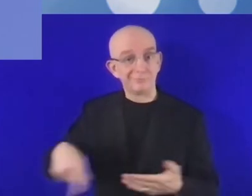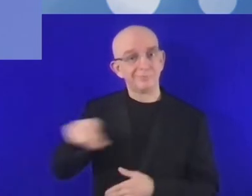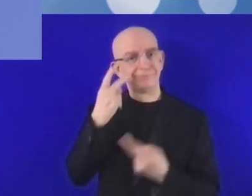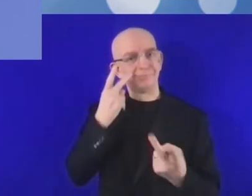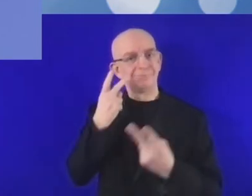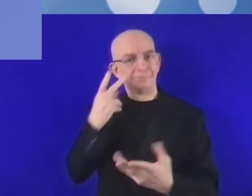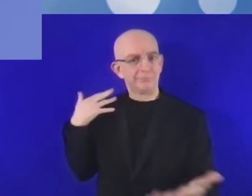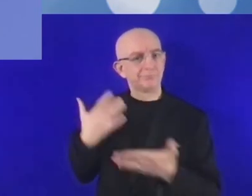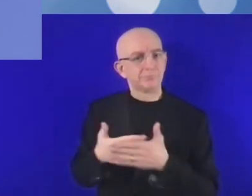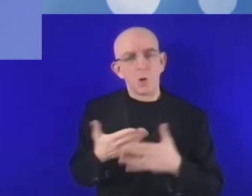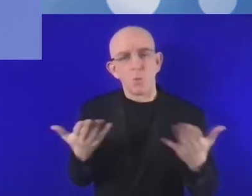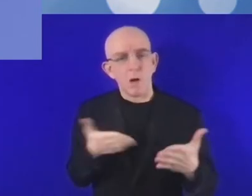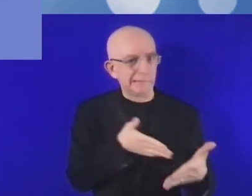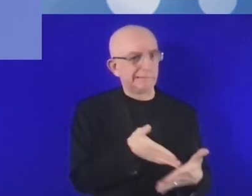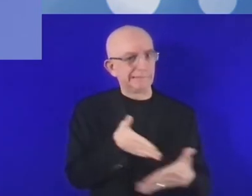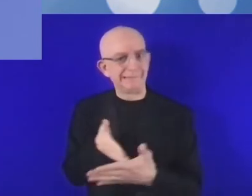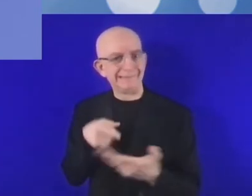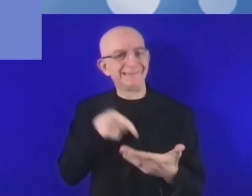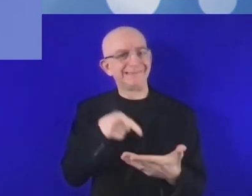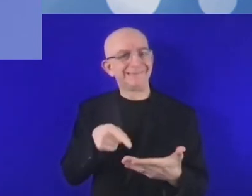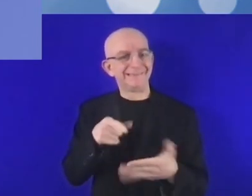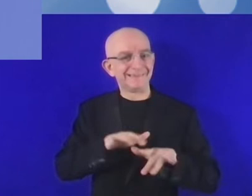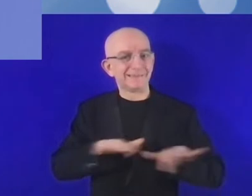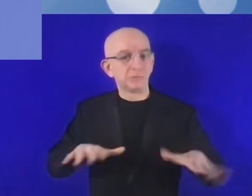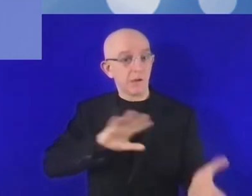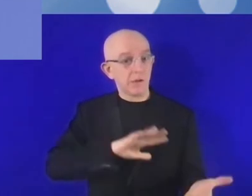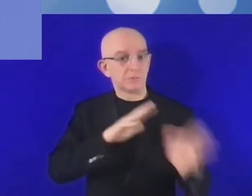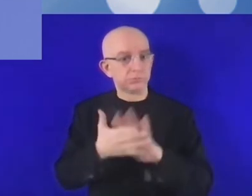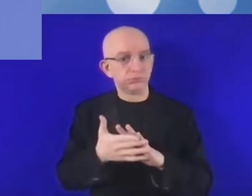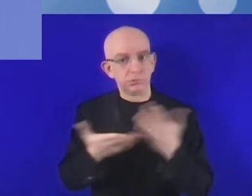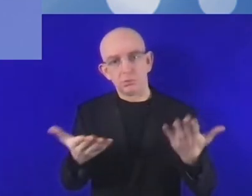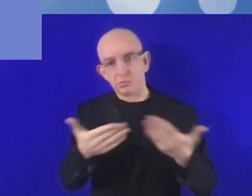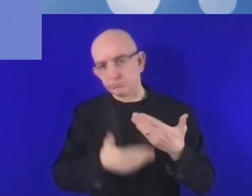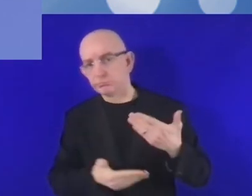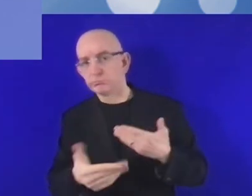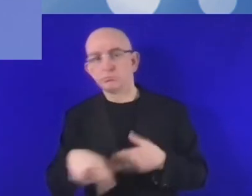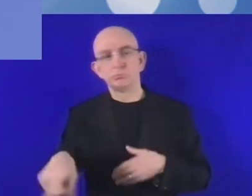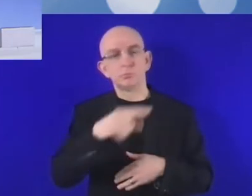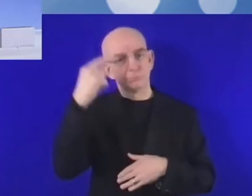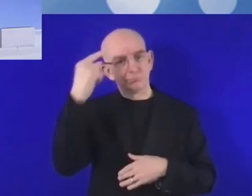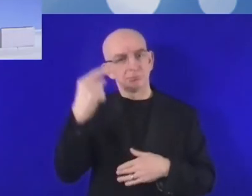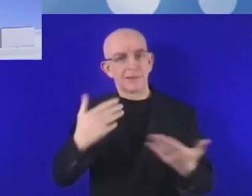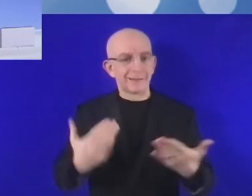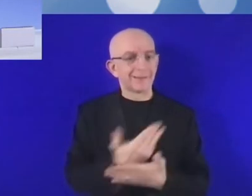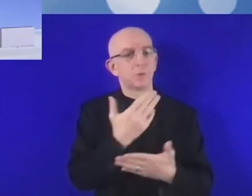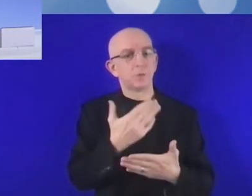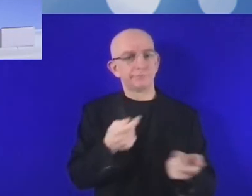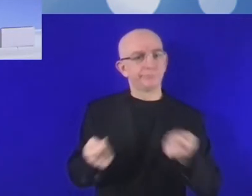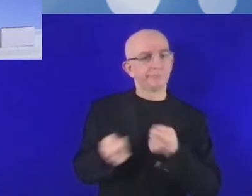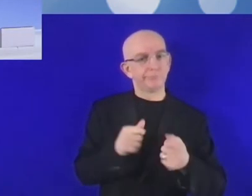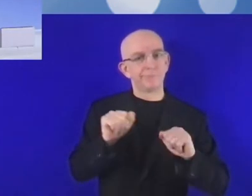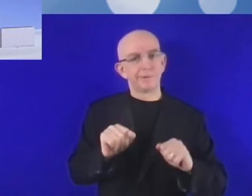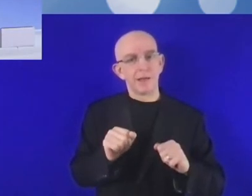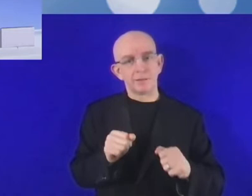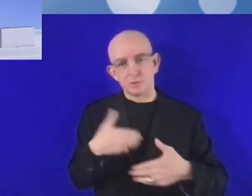intervention such the time is very limited and we have a number of distinguished speakers please be so kind and limit your